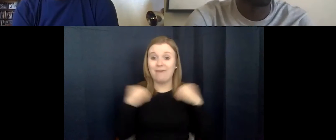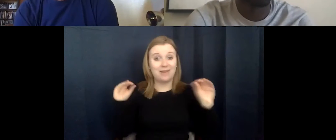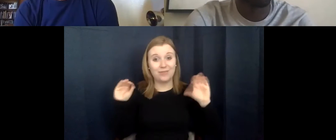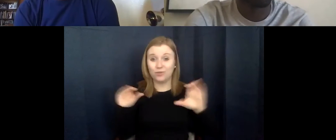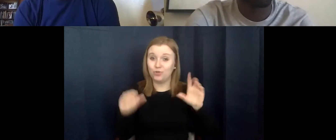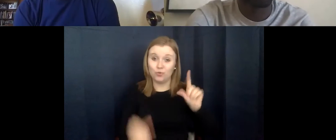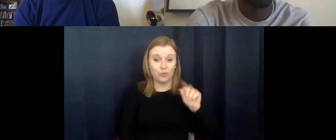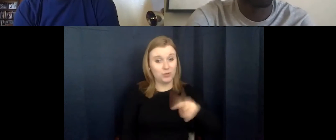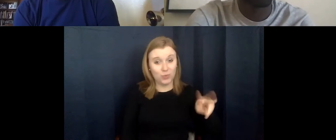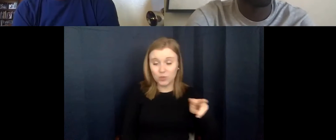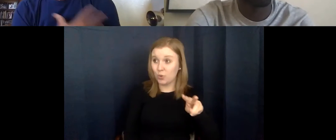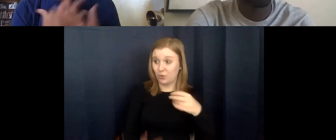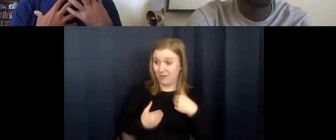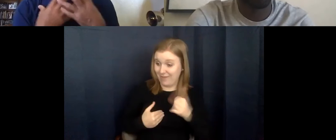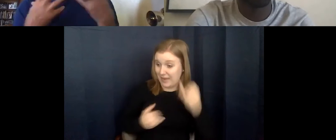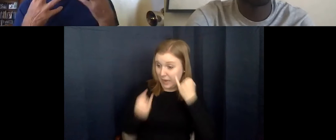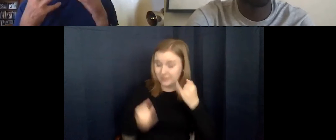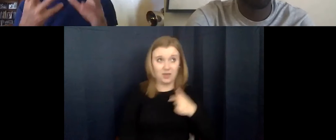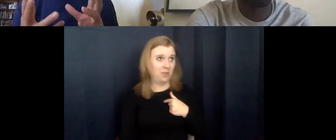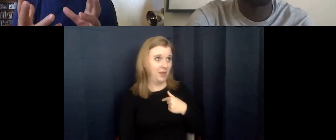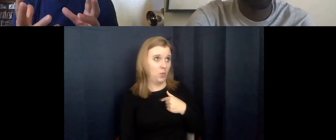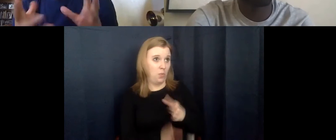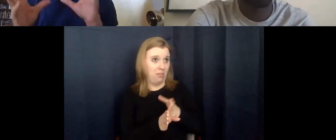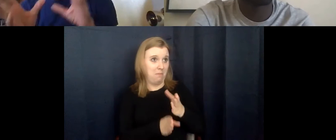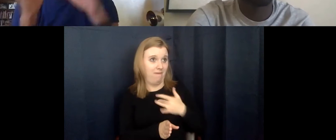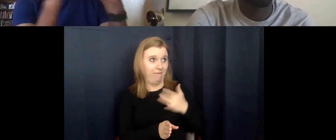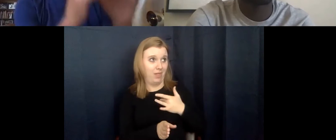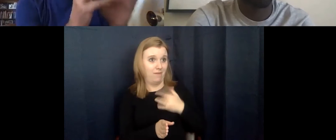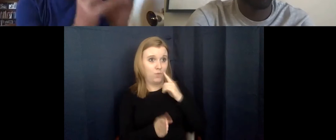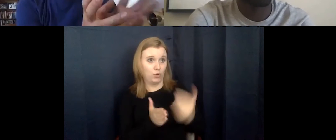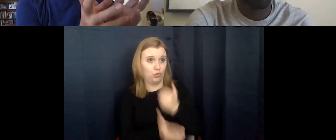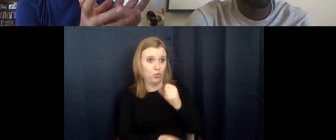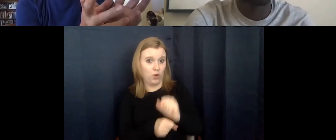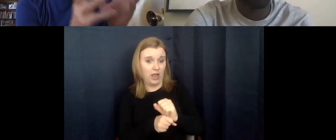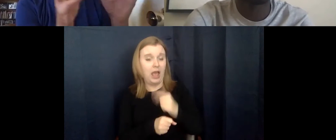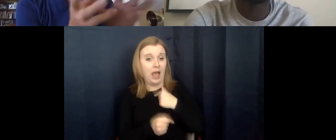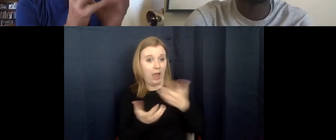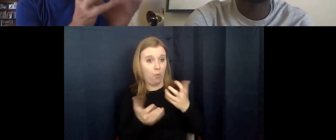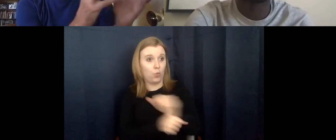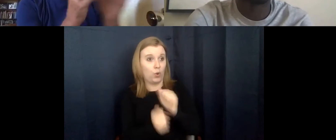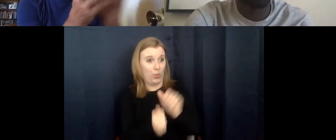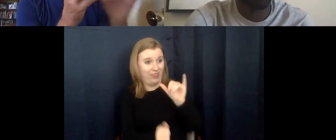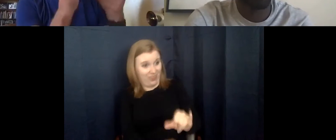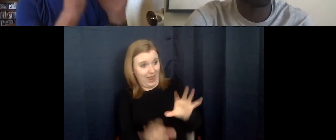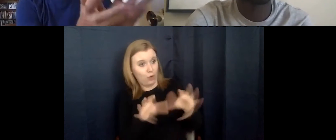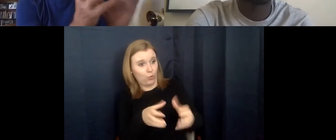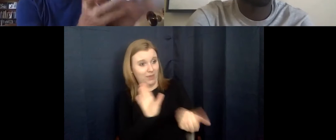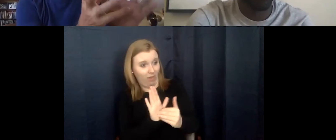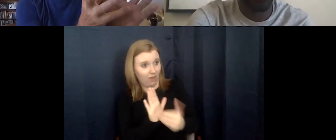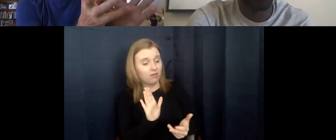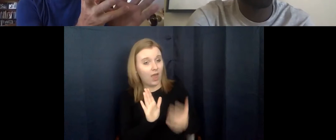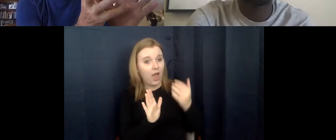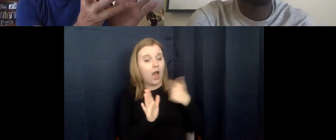I'm like, well, the main feeling I have about making new work is I want to work with that group again. I want to see how many of those, if those